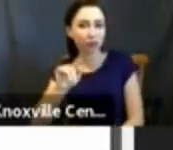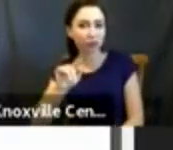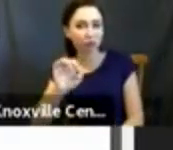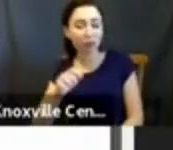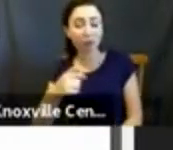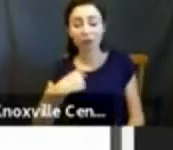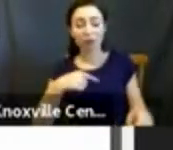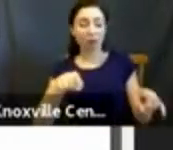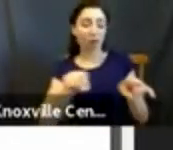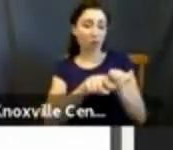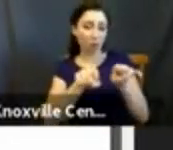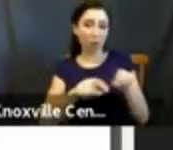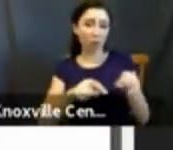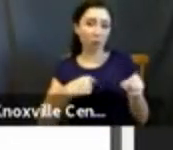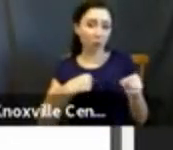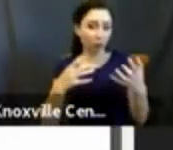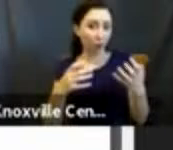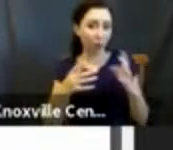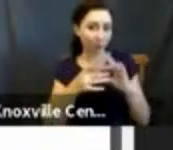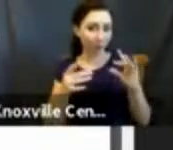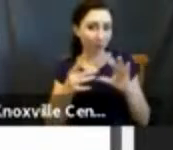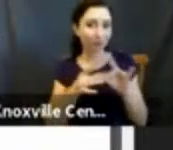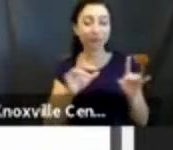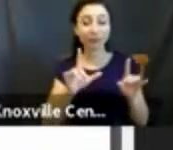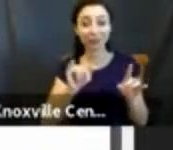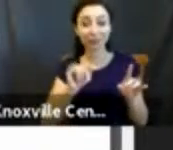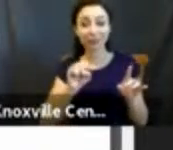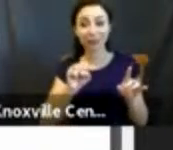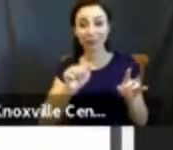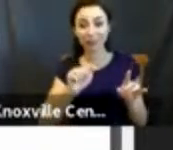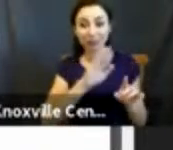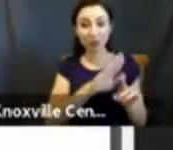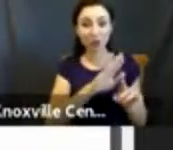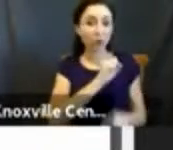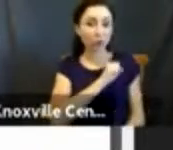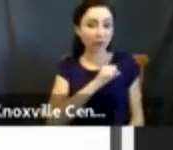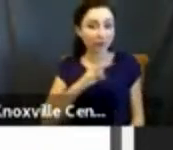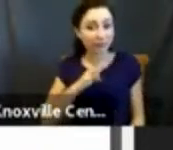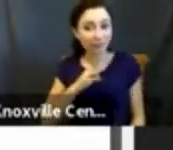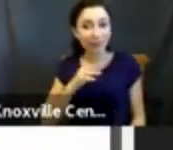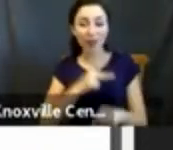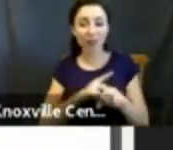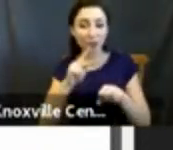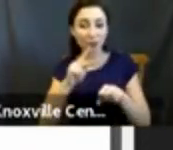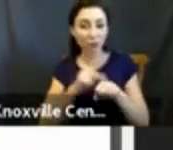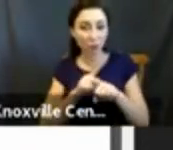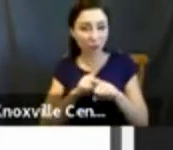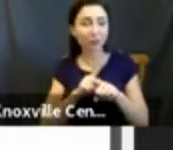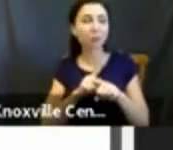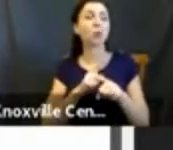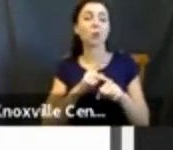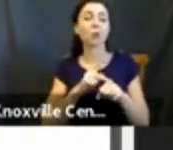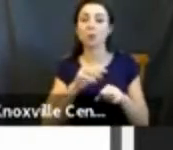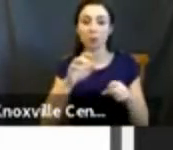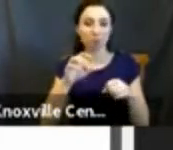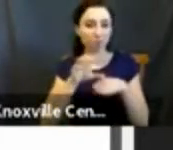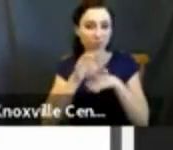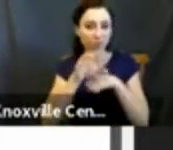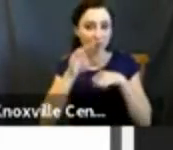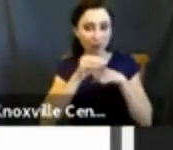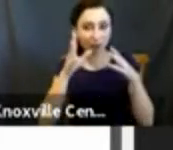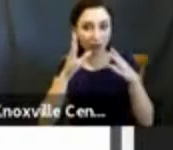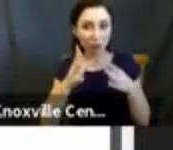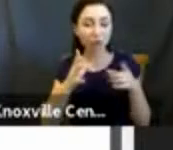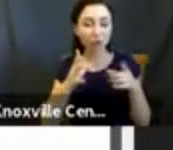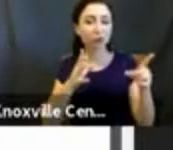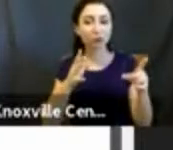have the floor, I will say that Lisa and her staff and the principals and coaches at the schools have really been